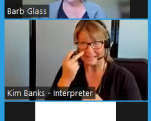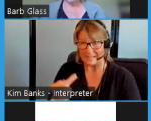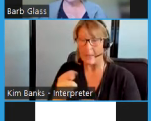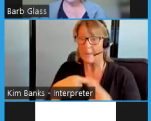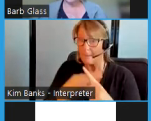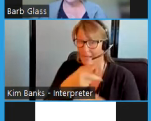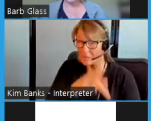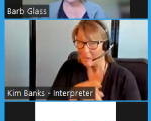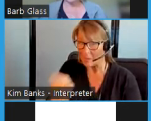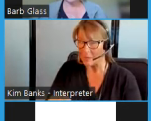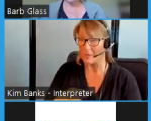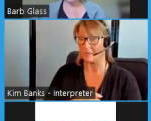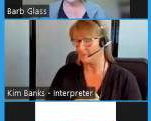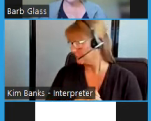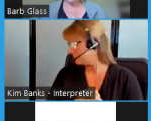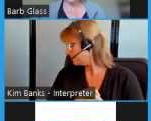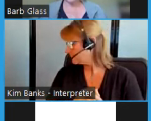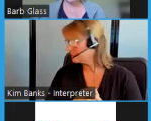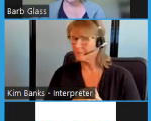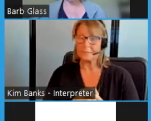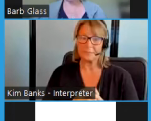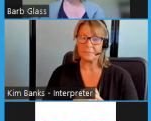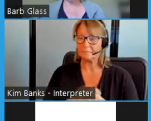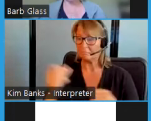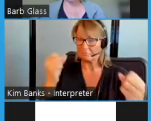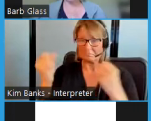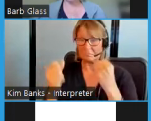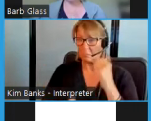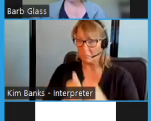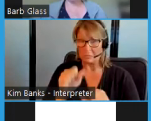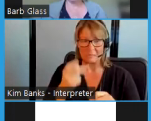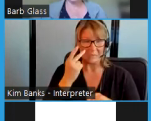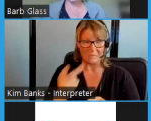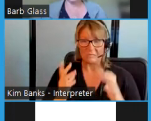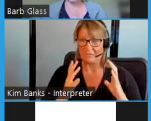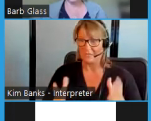Okay, so Tiffany/Randy says, yep, lots of yeses there. Great, thank you.